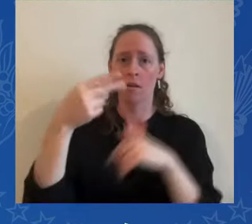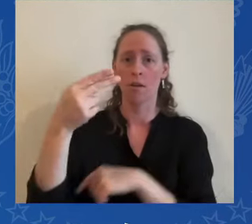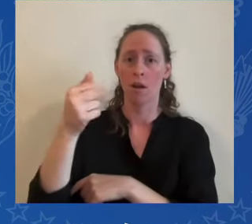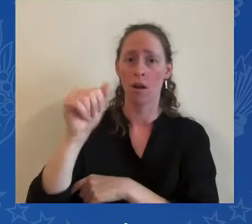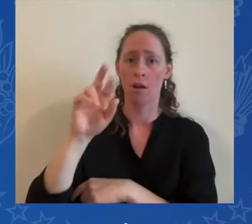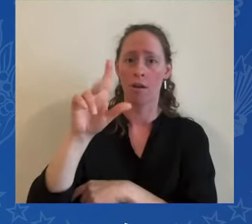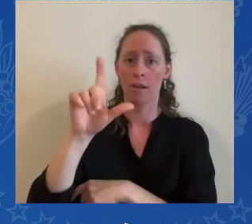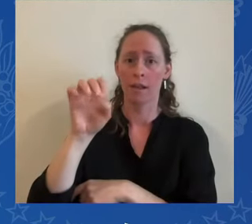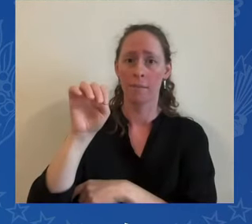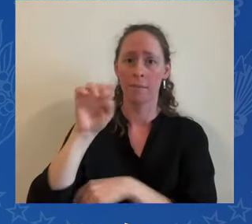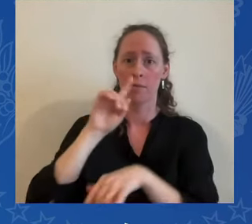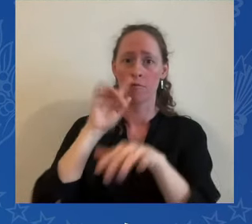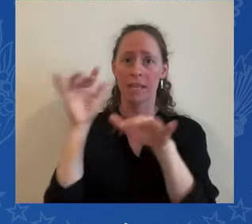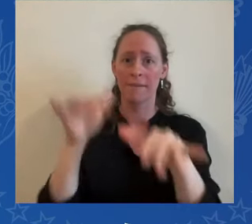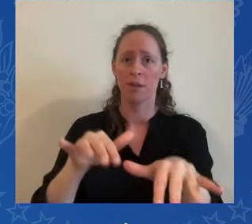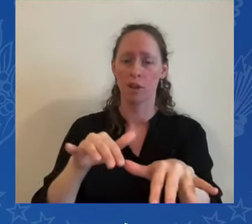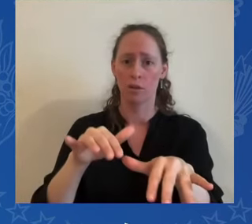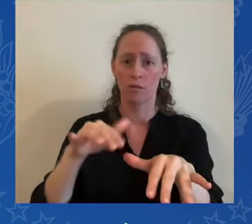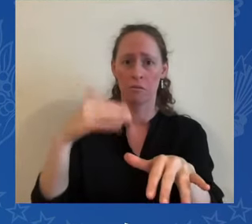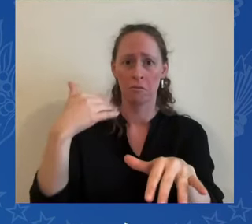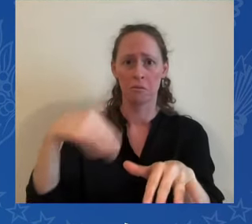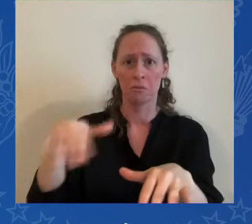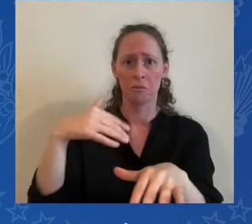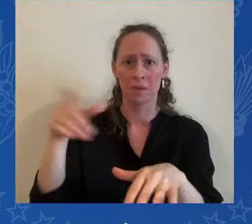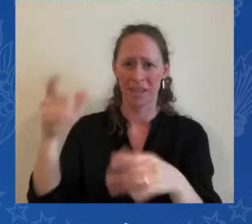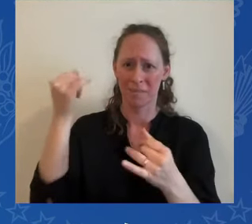to his colleagues and to the people of New York.